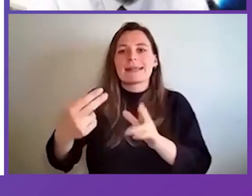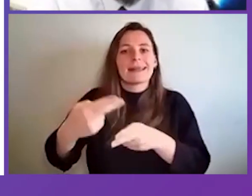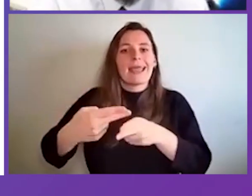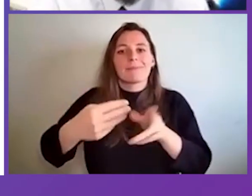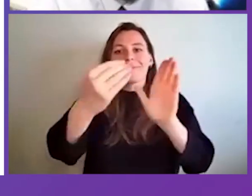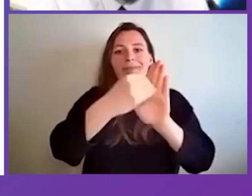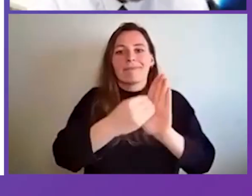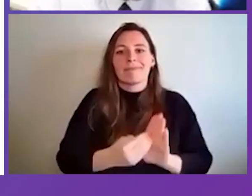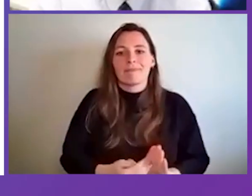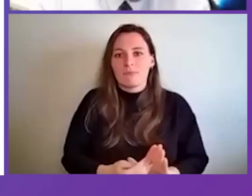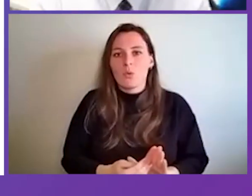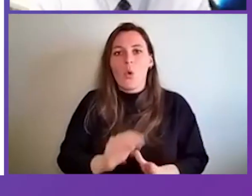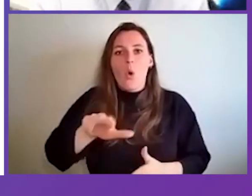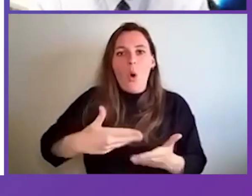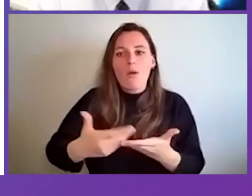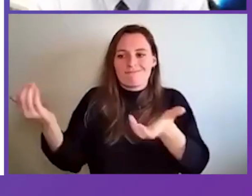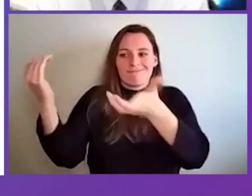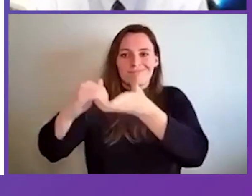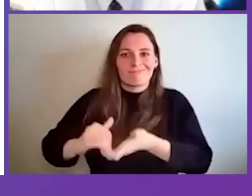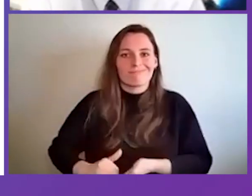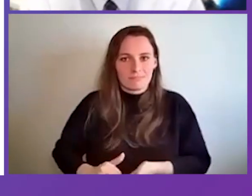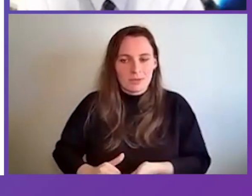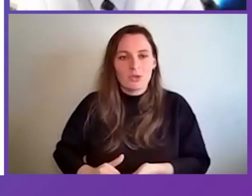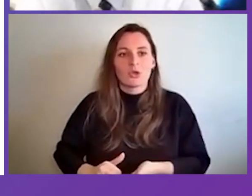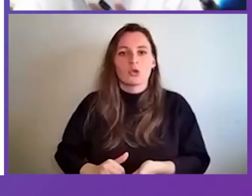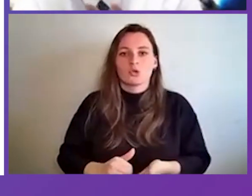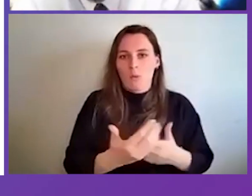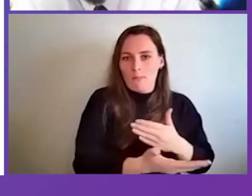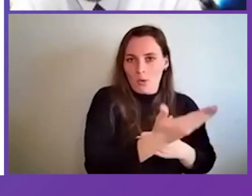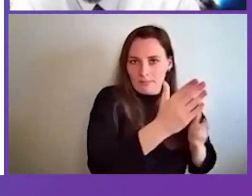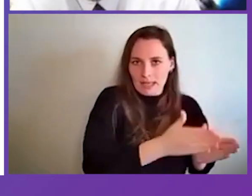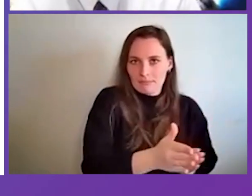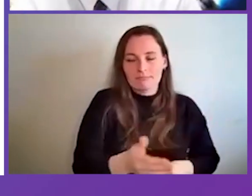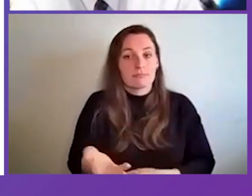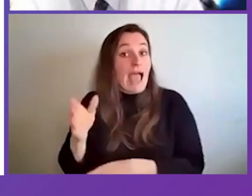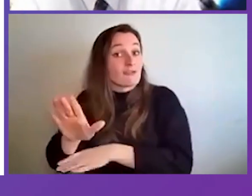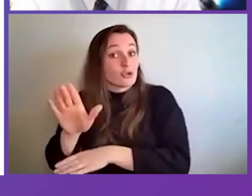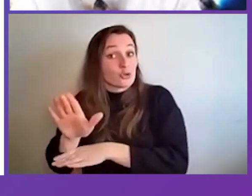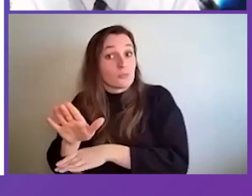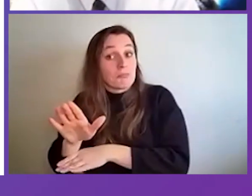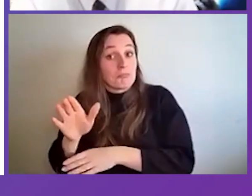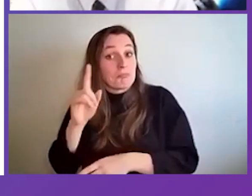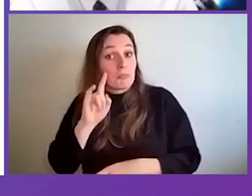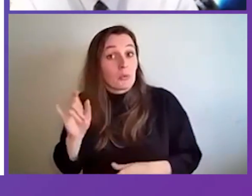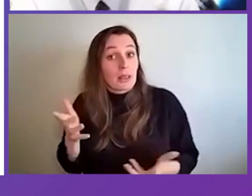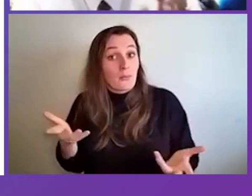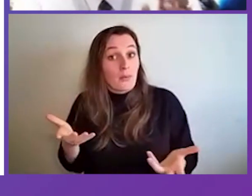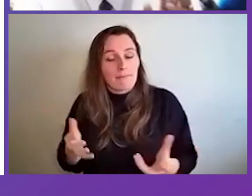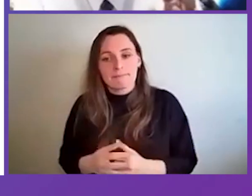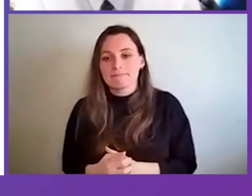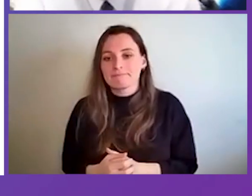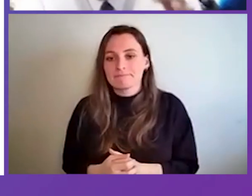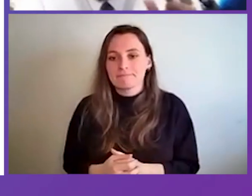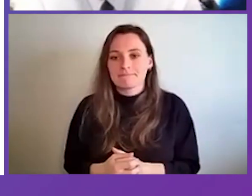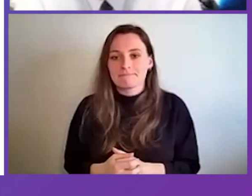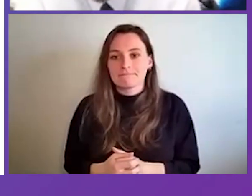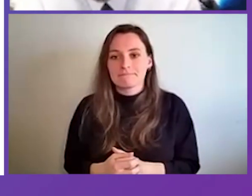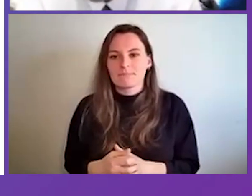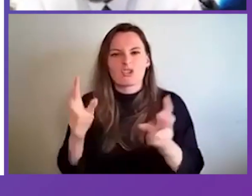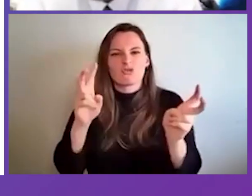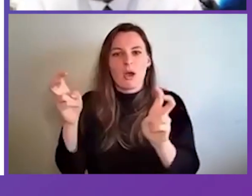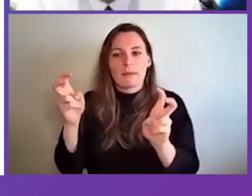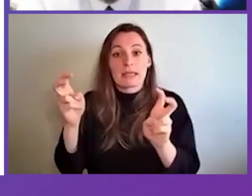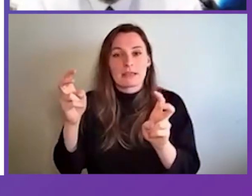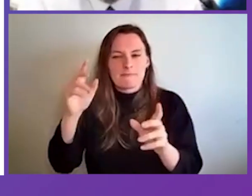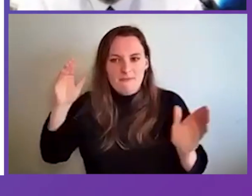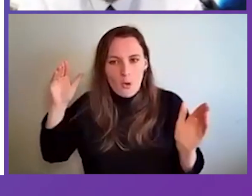these topics. So that's the plan for the morning. And then in the afternoon, we're going to focus in on this topic of preventing damage